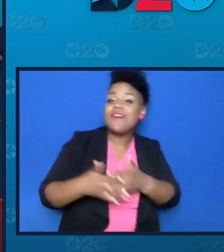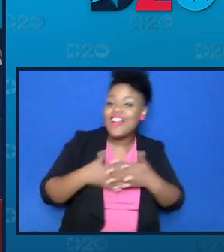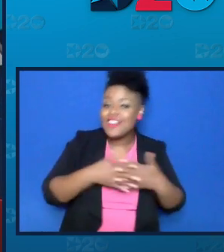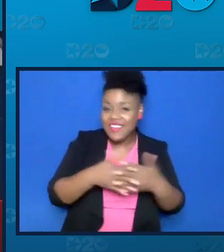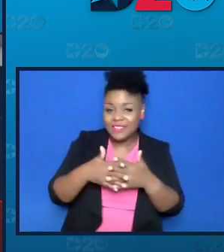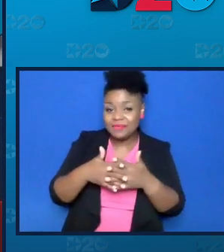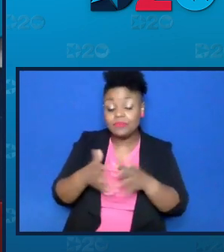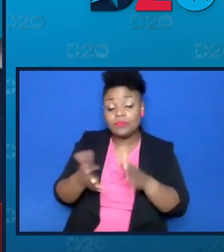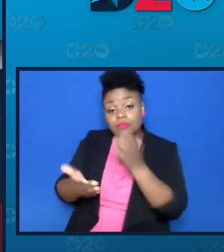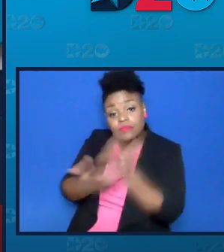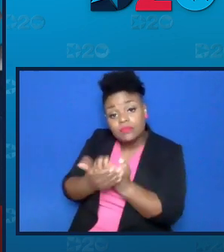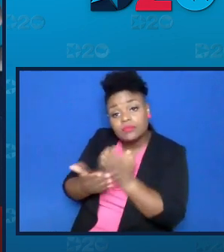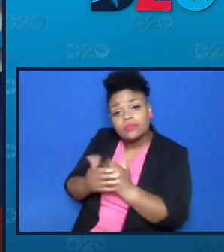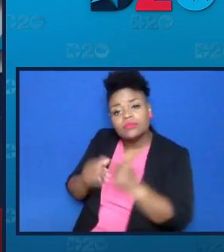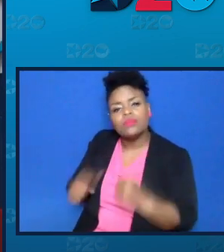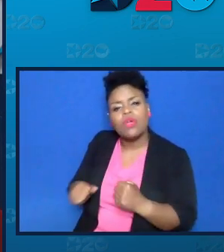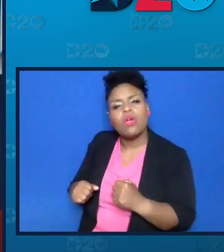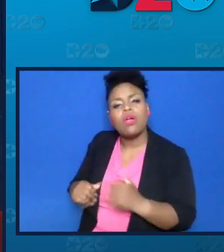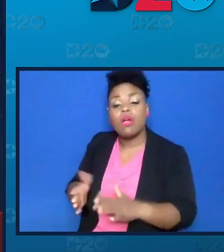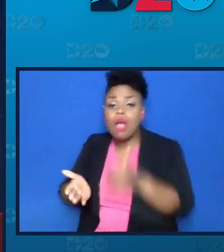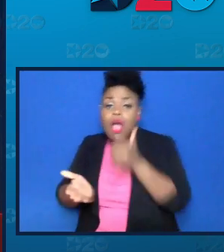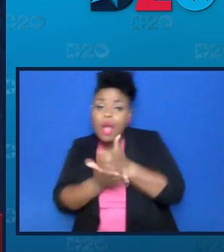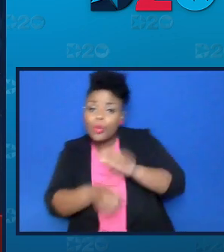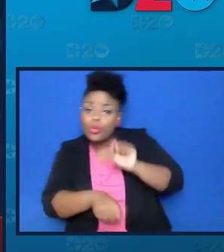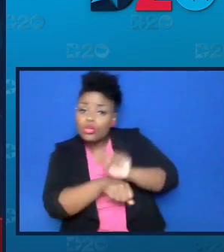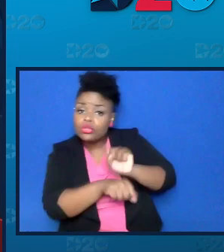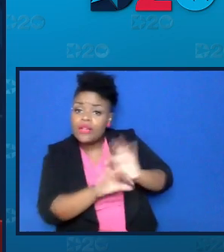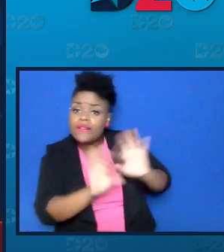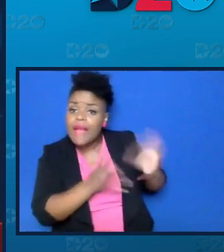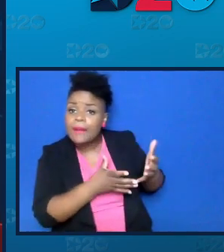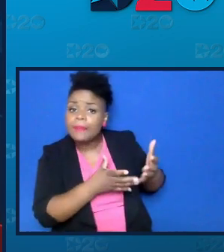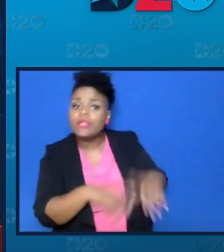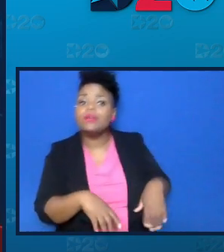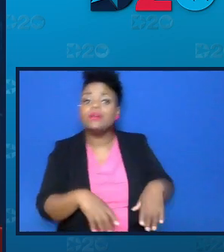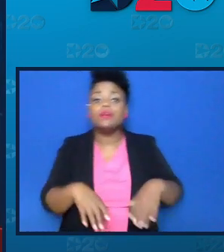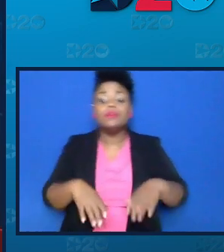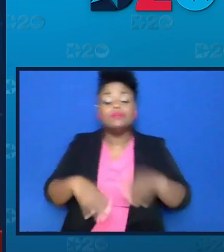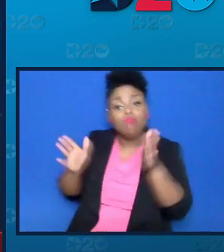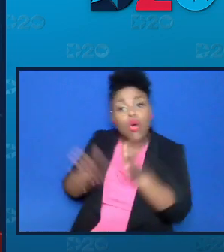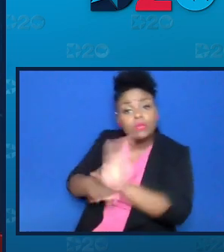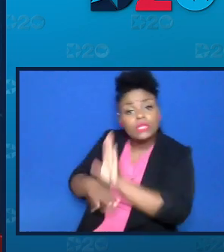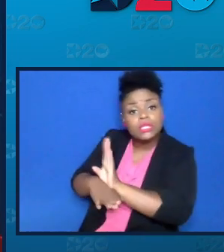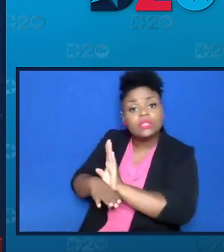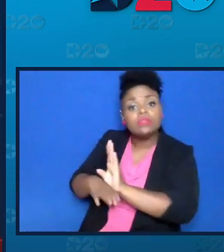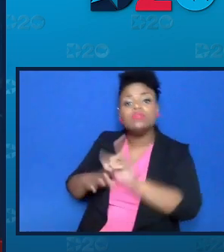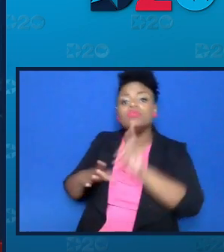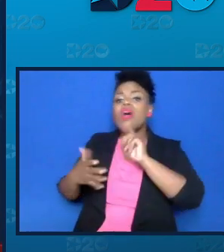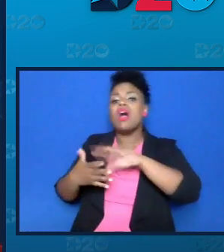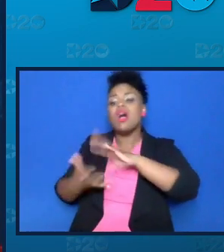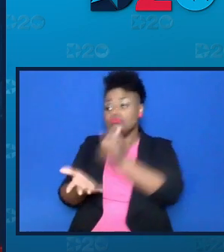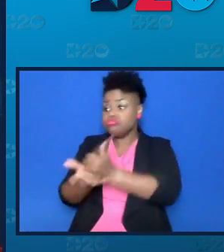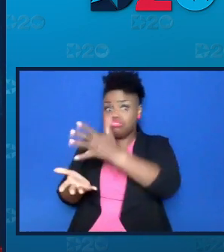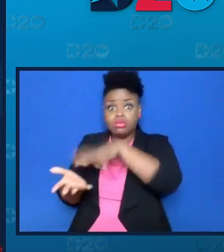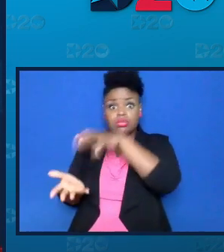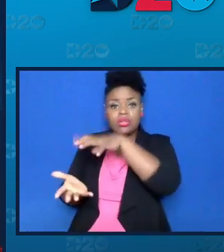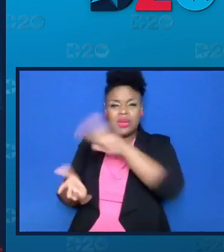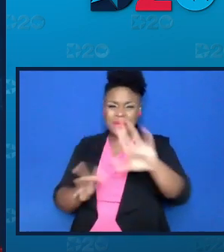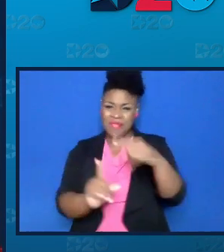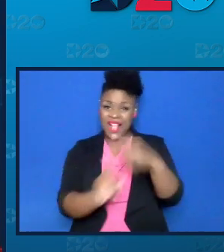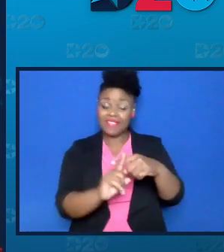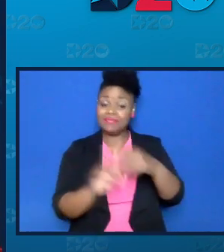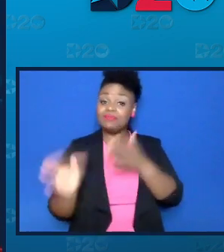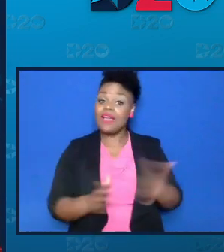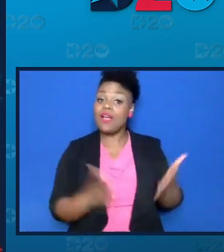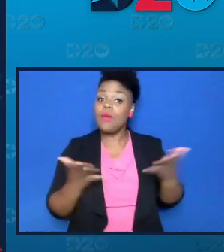working people and small businesses, not just billionaires, and plans to raise the wages for the nurses and teachers and grocery